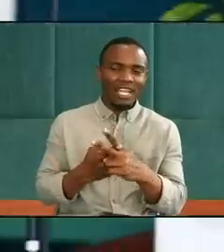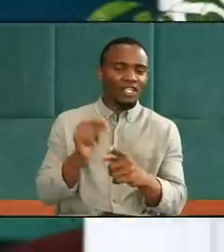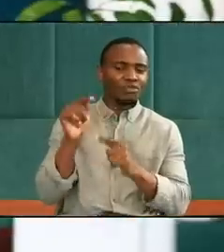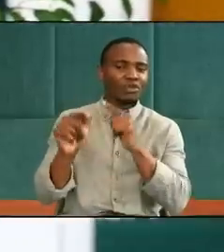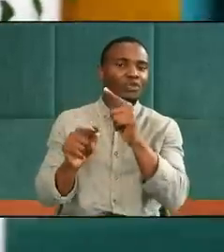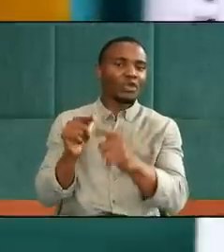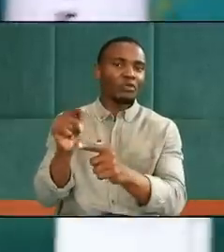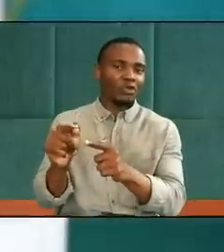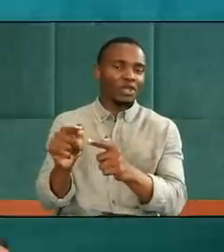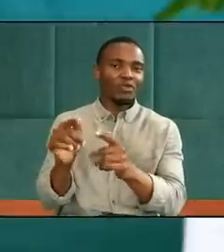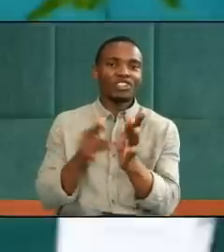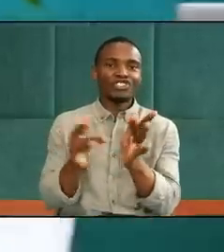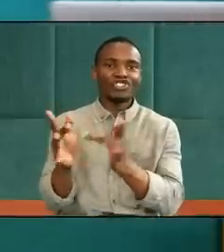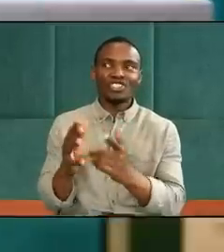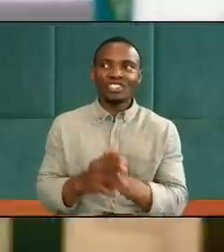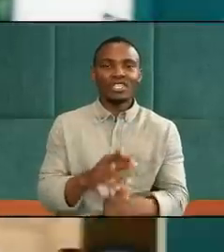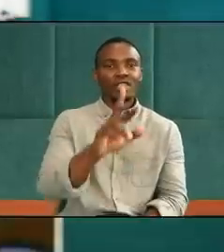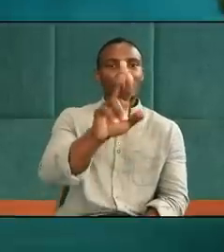Now what does the word rebuke mean?